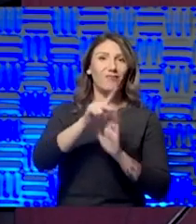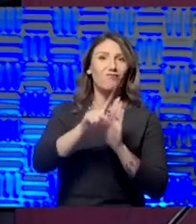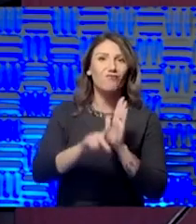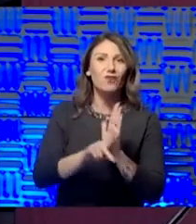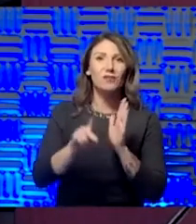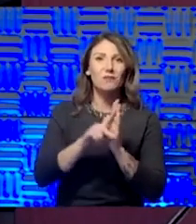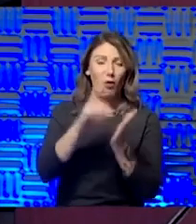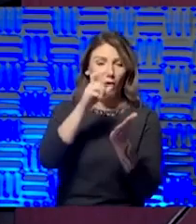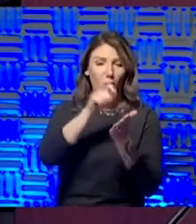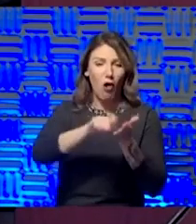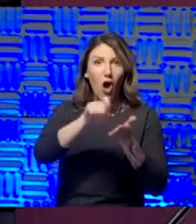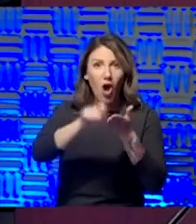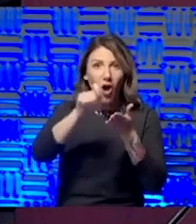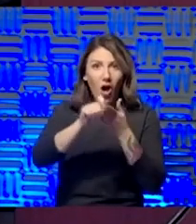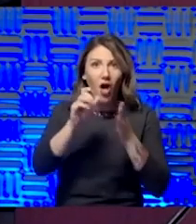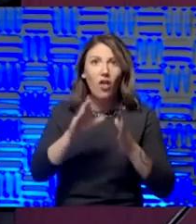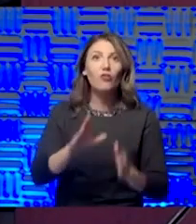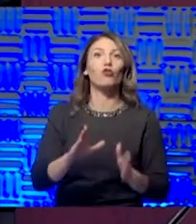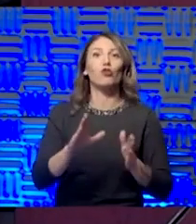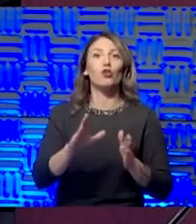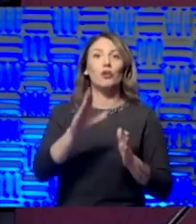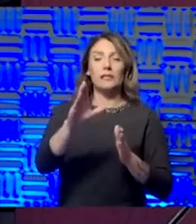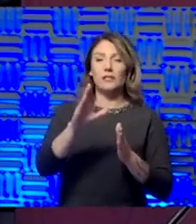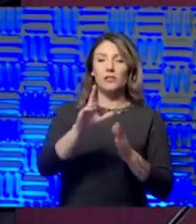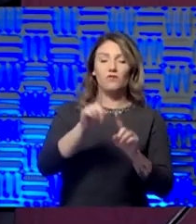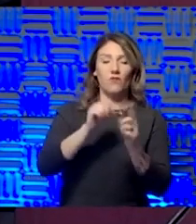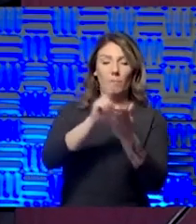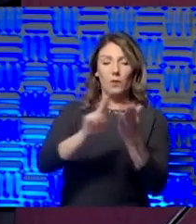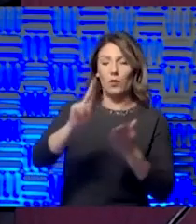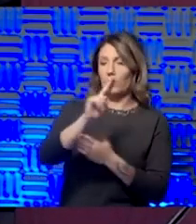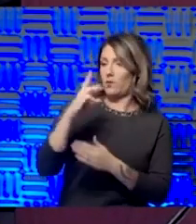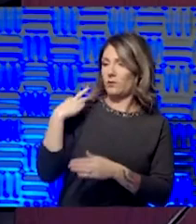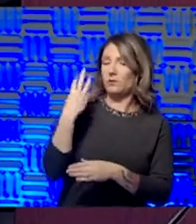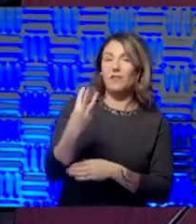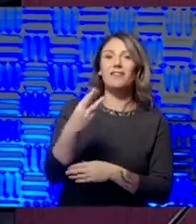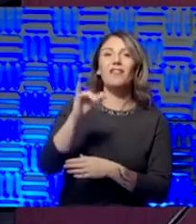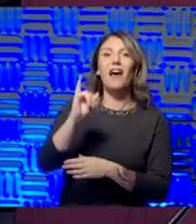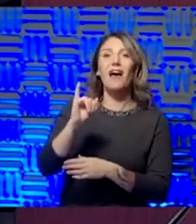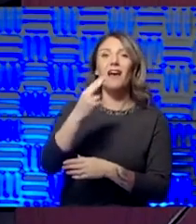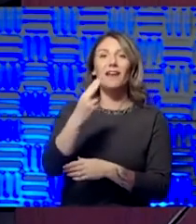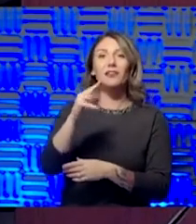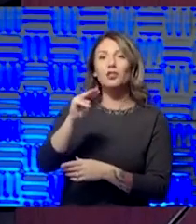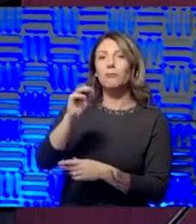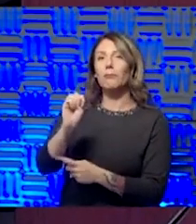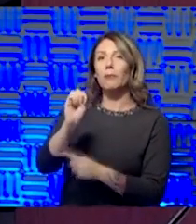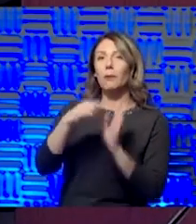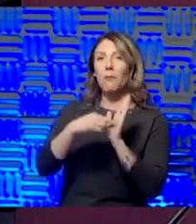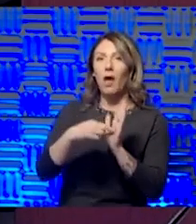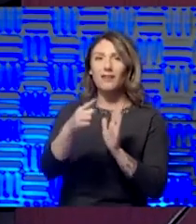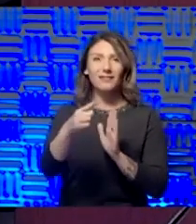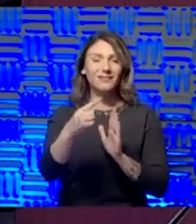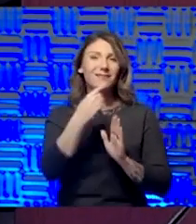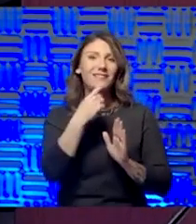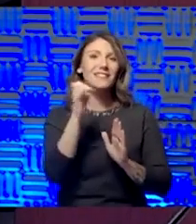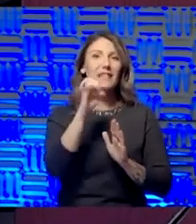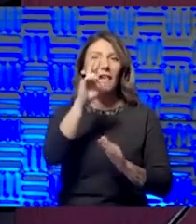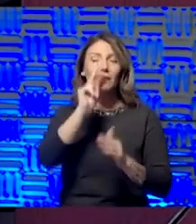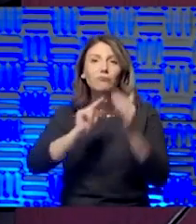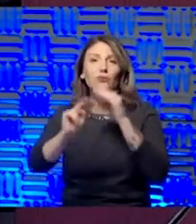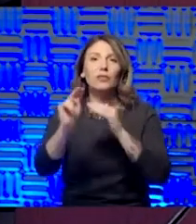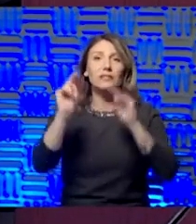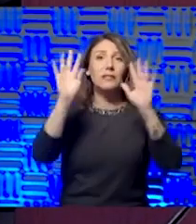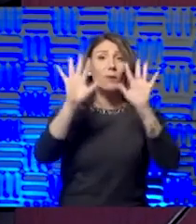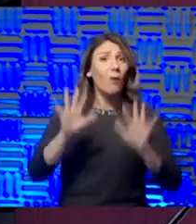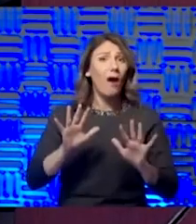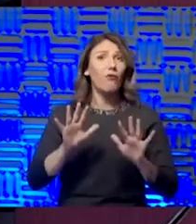coming out of the University of Washington, which is referred to as the IHME model, he said it's a lot like forecasting the weather.